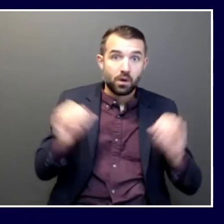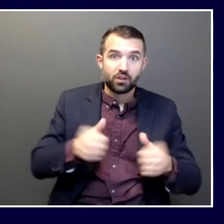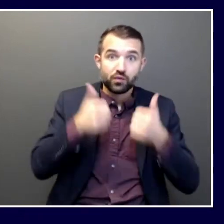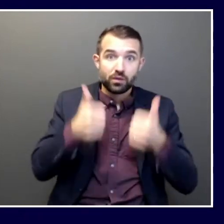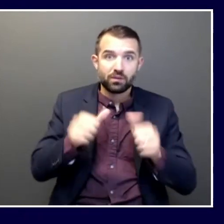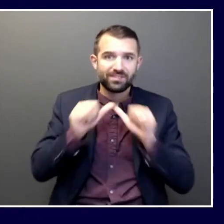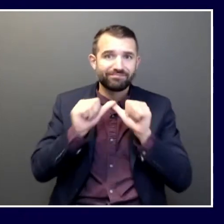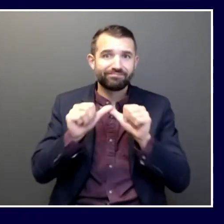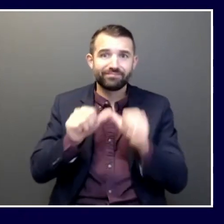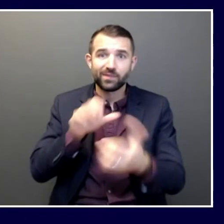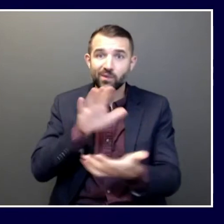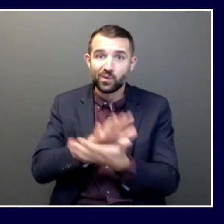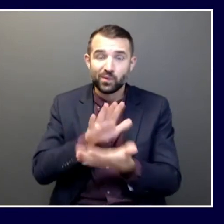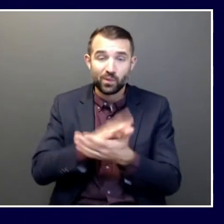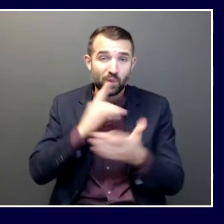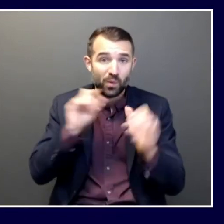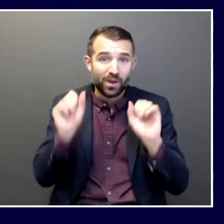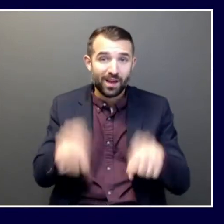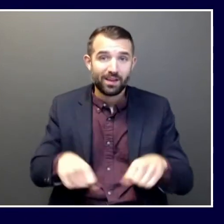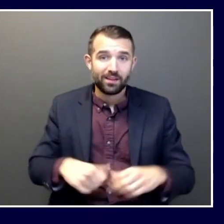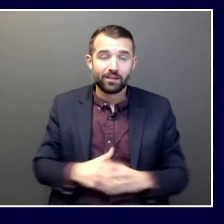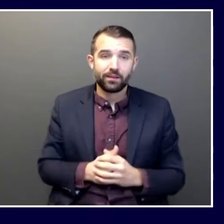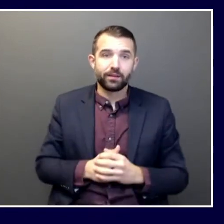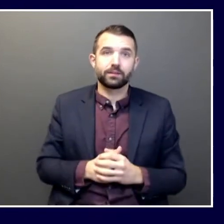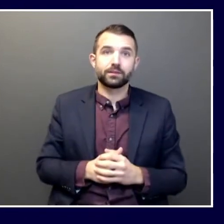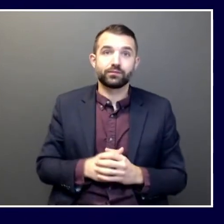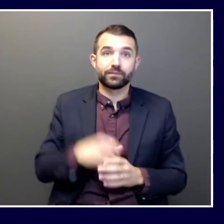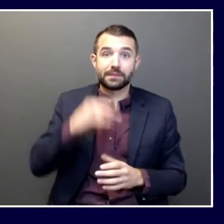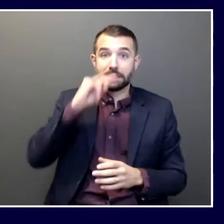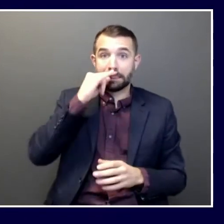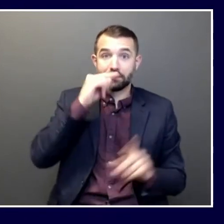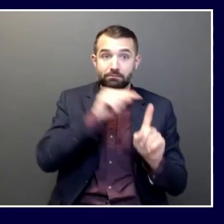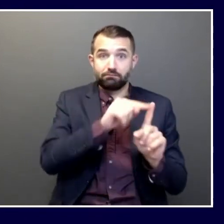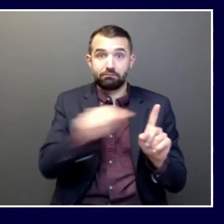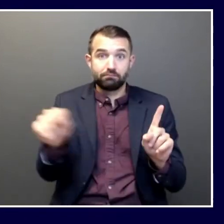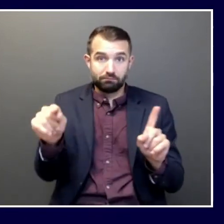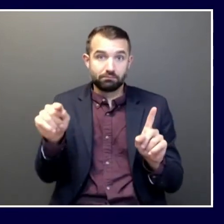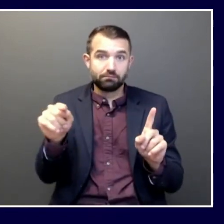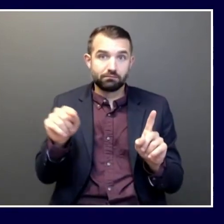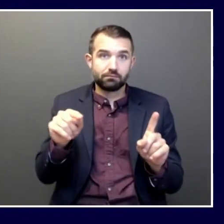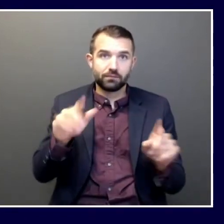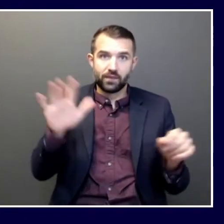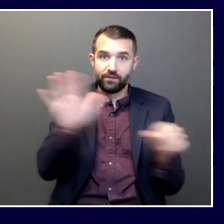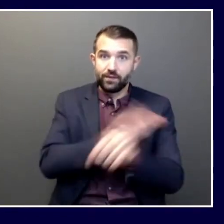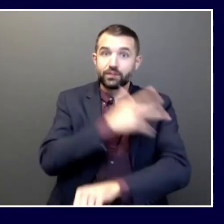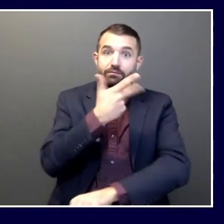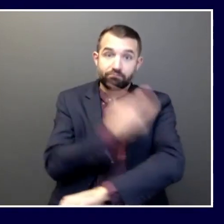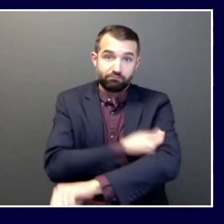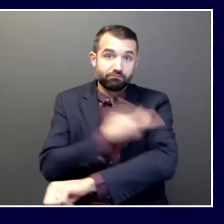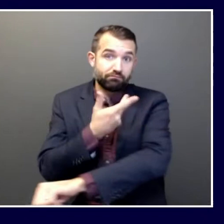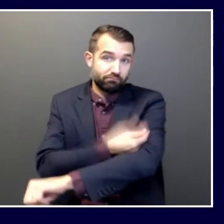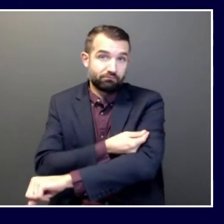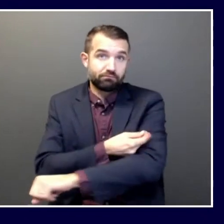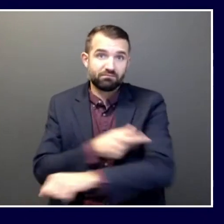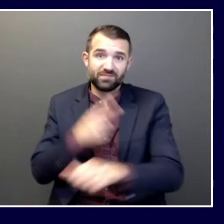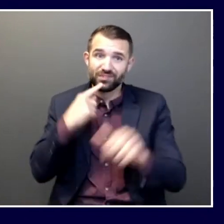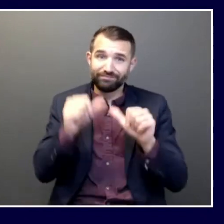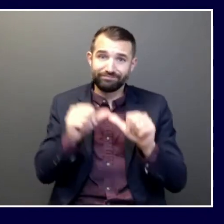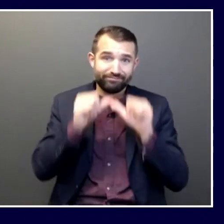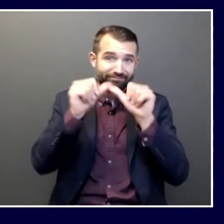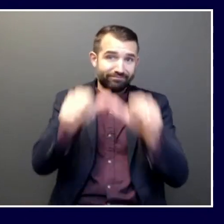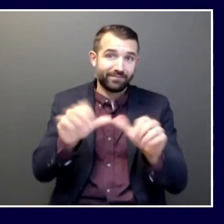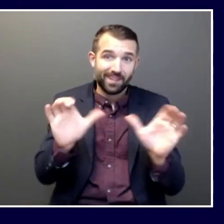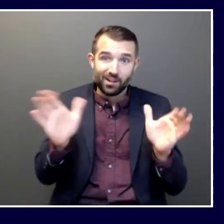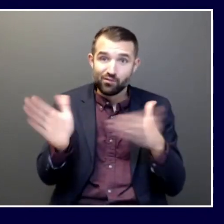those fully vaccinated children can be in the classroom more, and parents need not struggle to make work